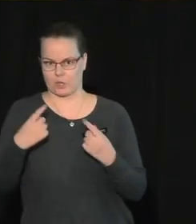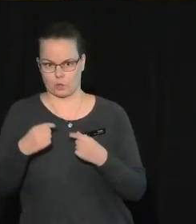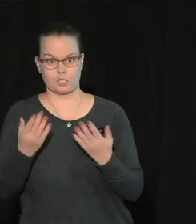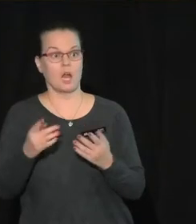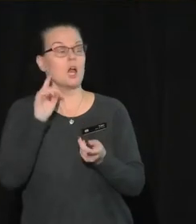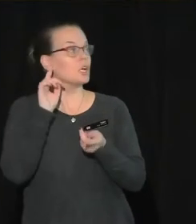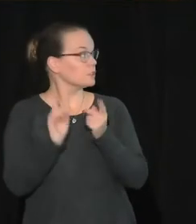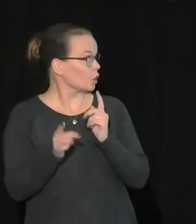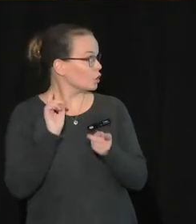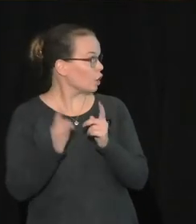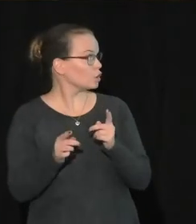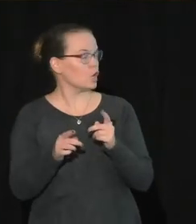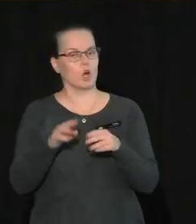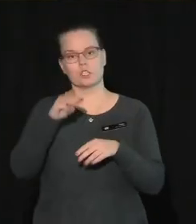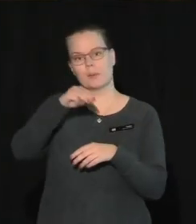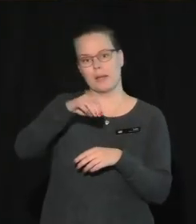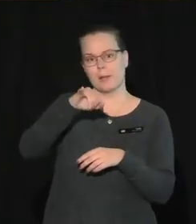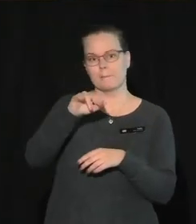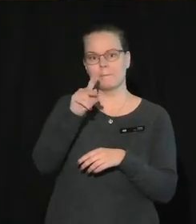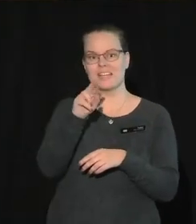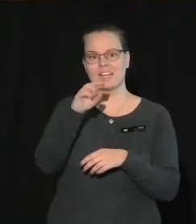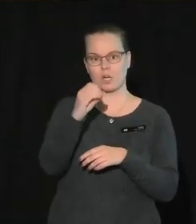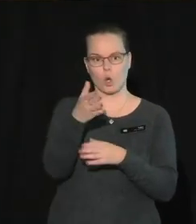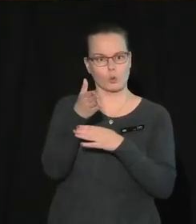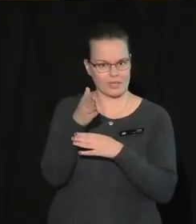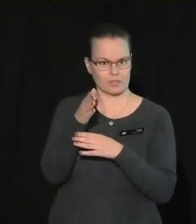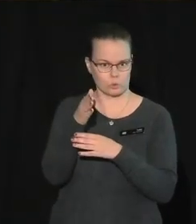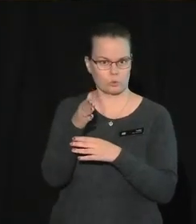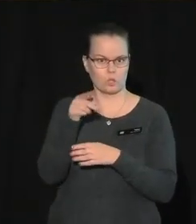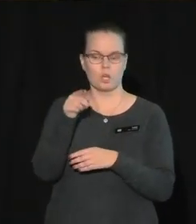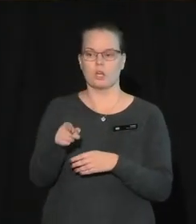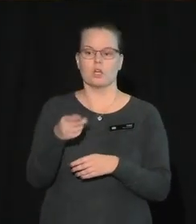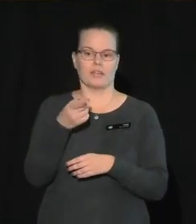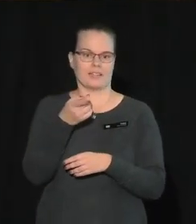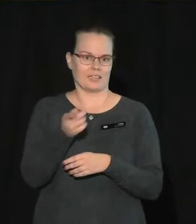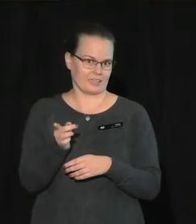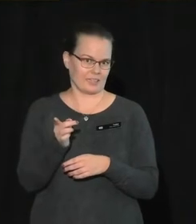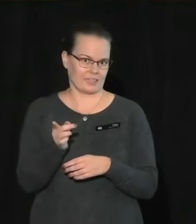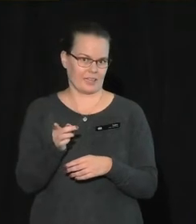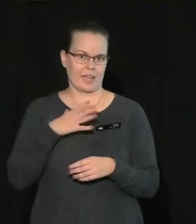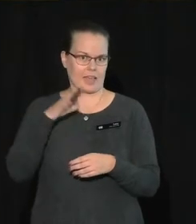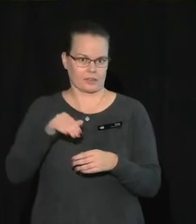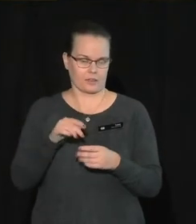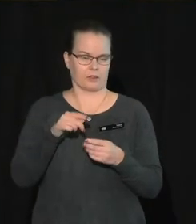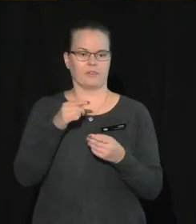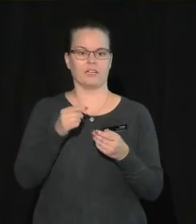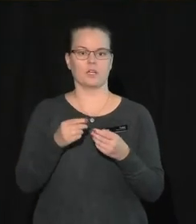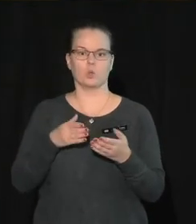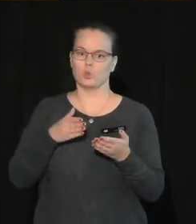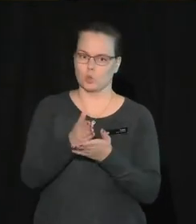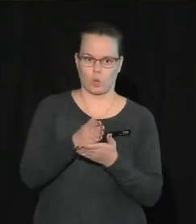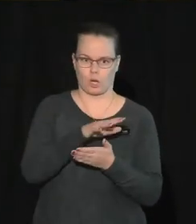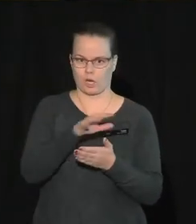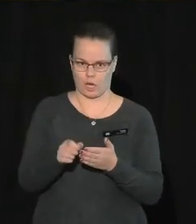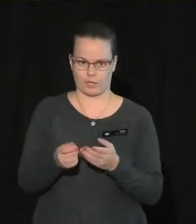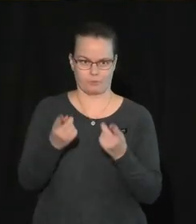to exempt micro-enterprises that deliver services from the scope of the directive. There is a